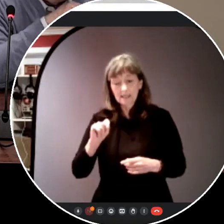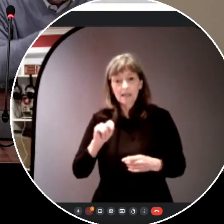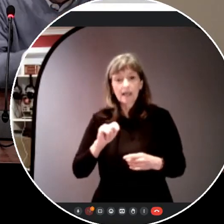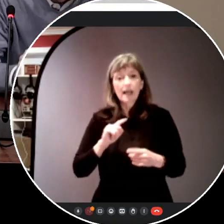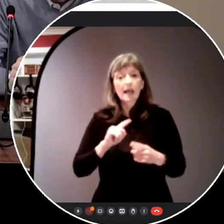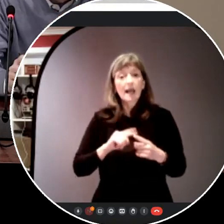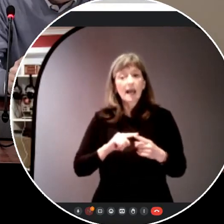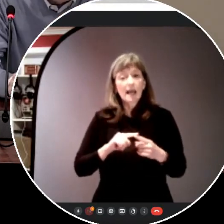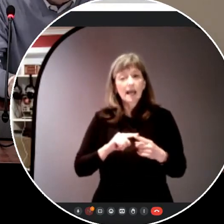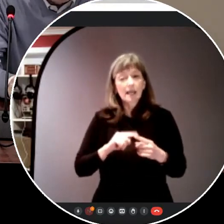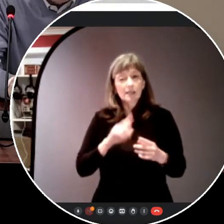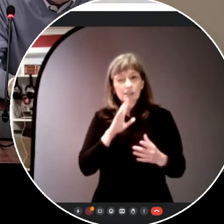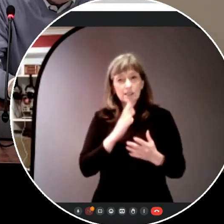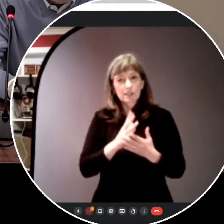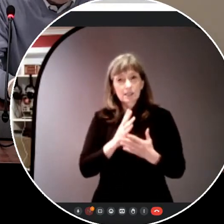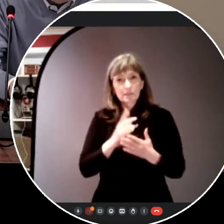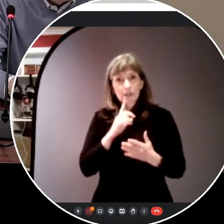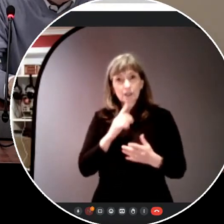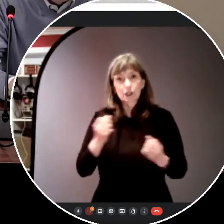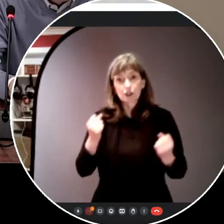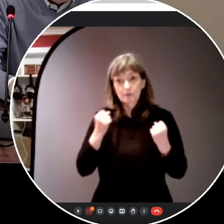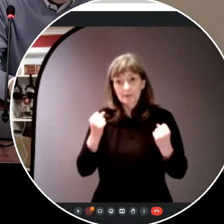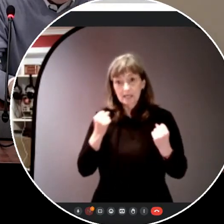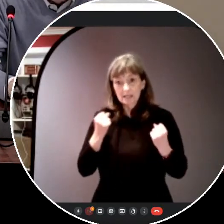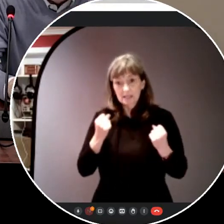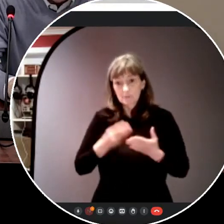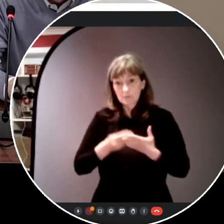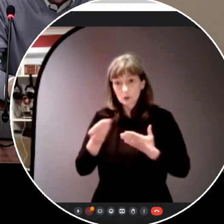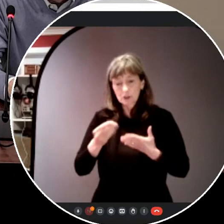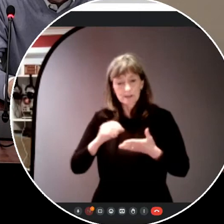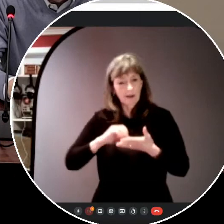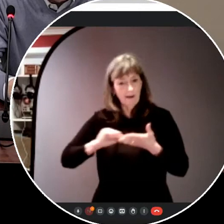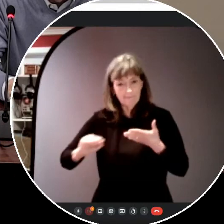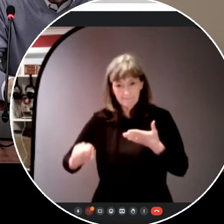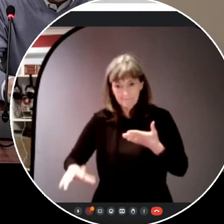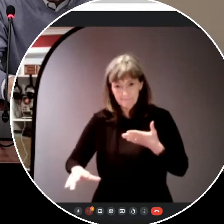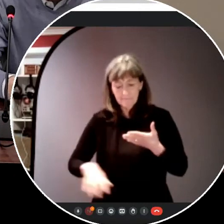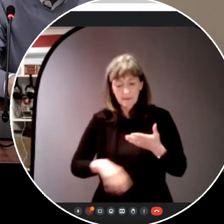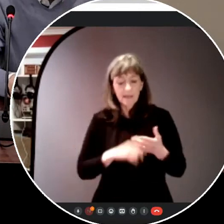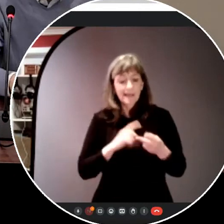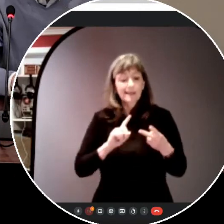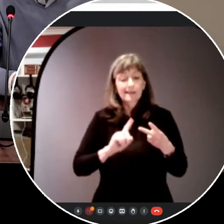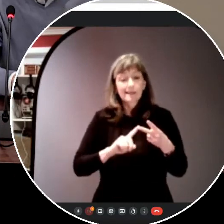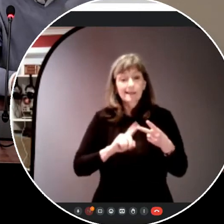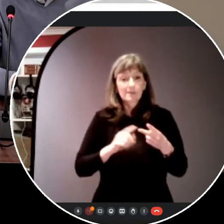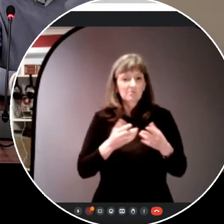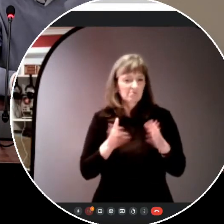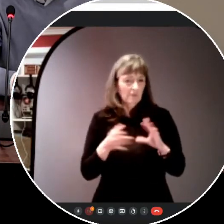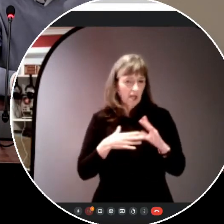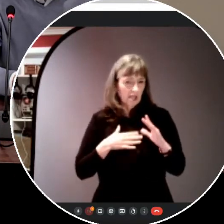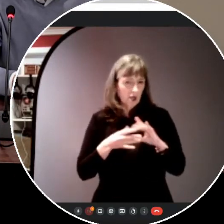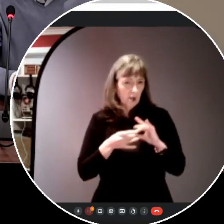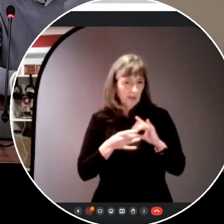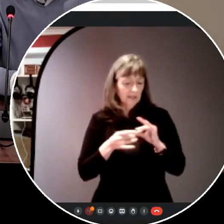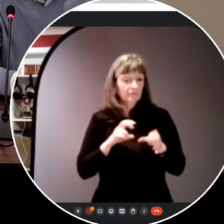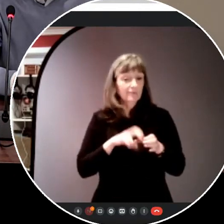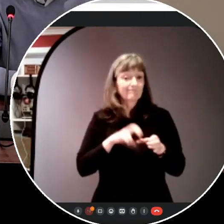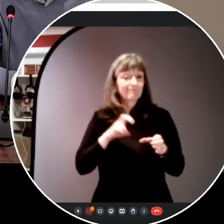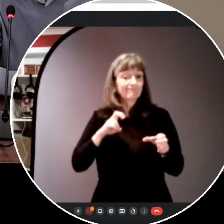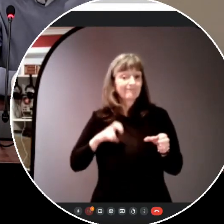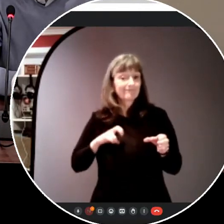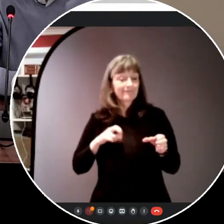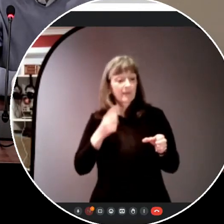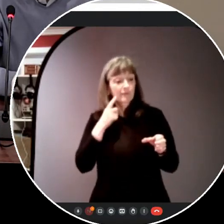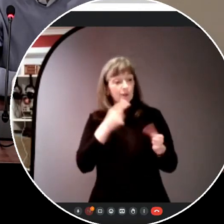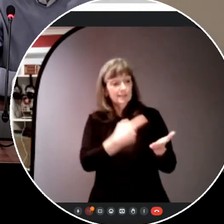and be deleted from the agenda. And secondly, just as a general comment, I will recuse myself from any discussion